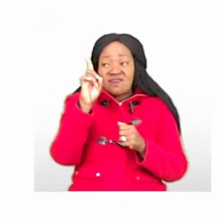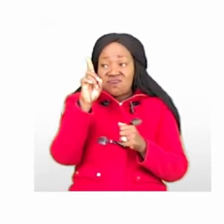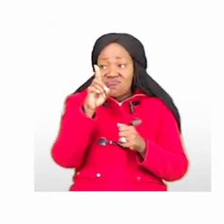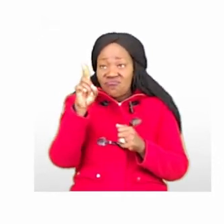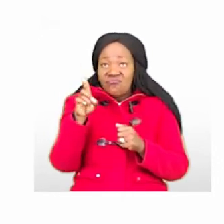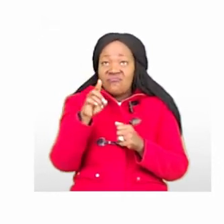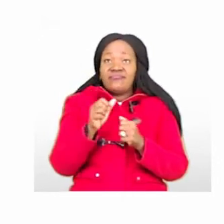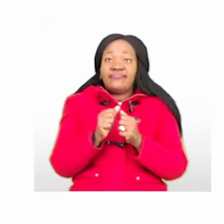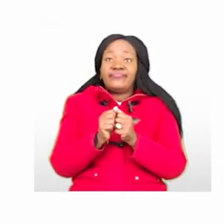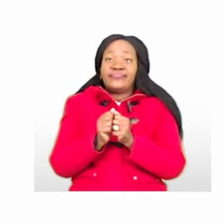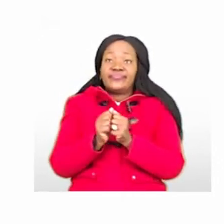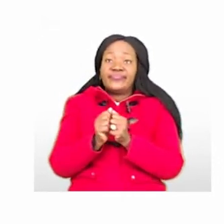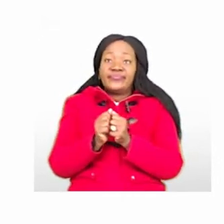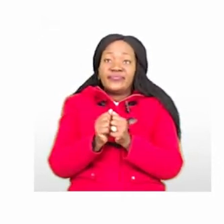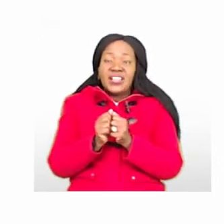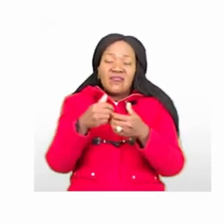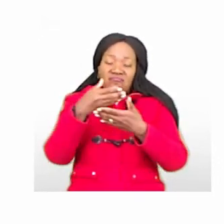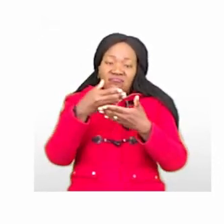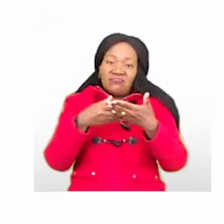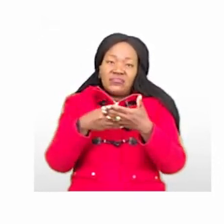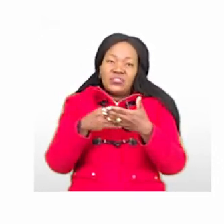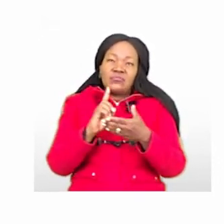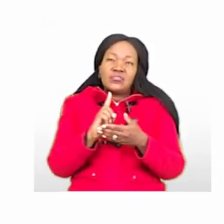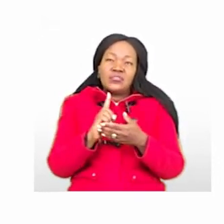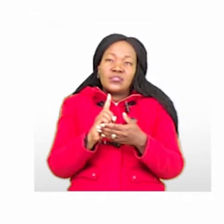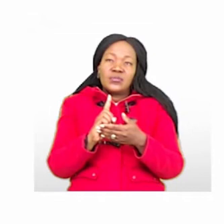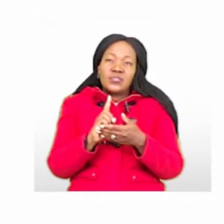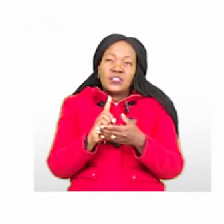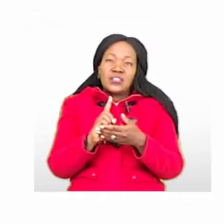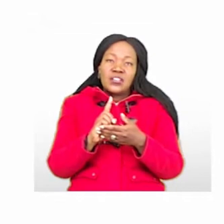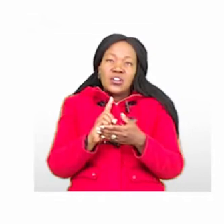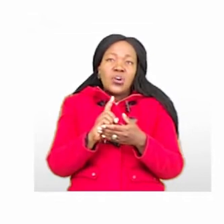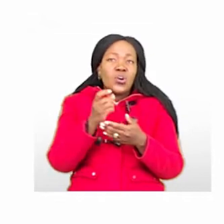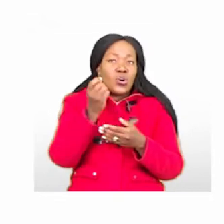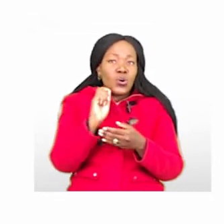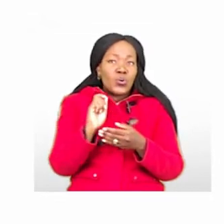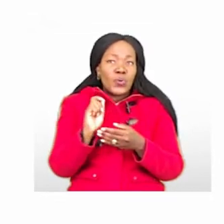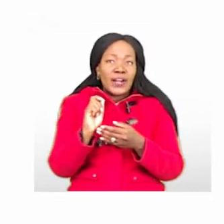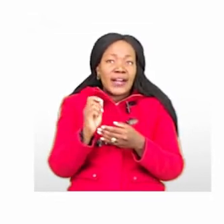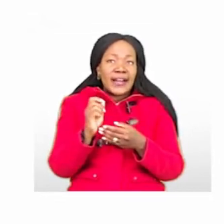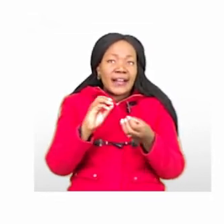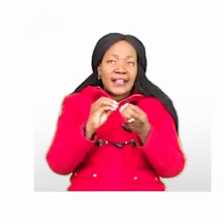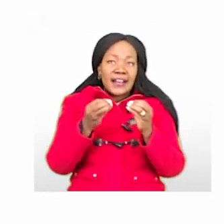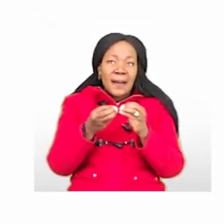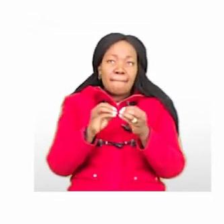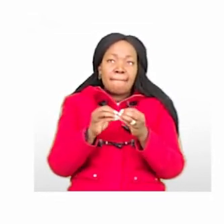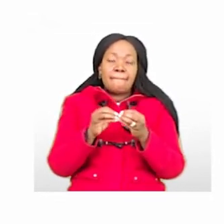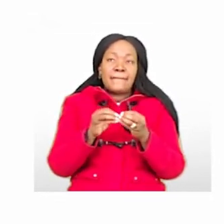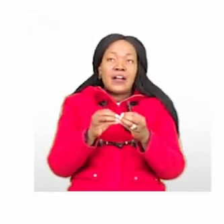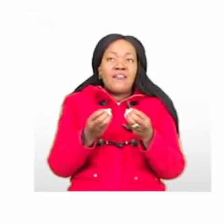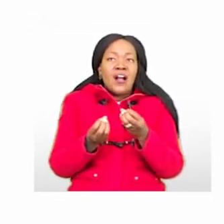The instruction on page 4 tells us to write down the number of the